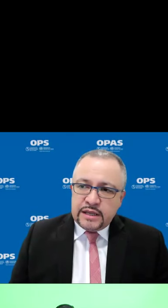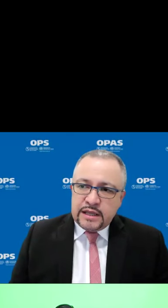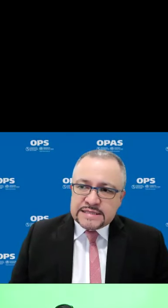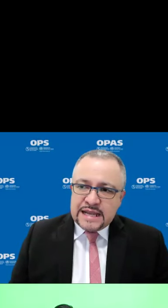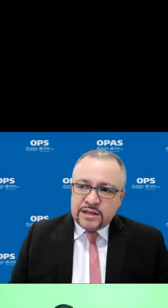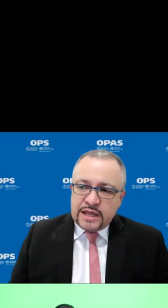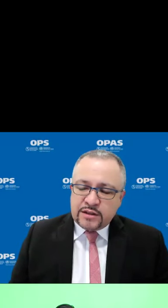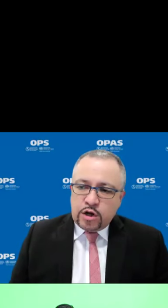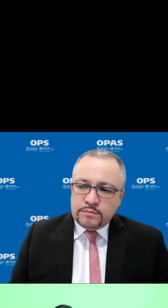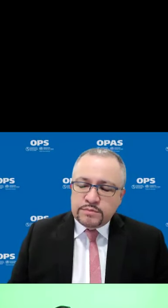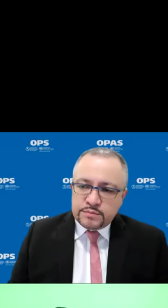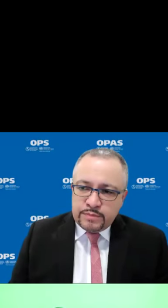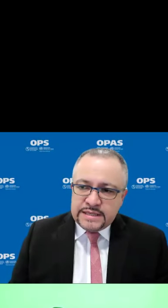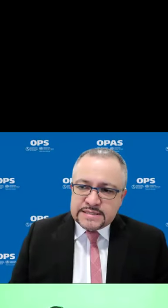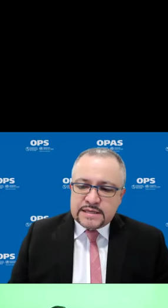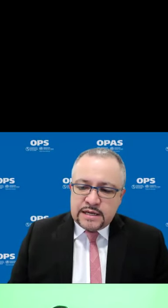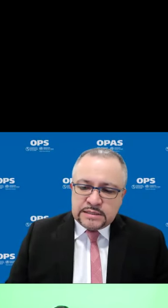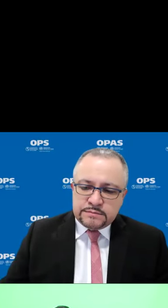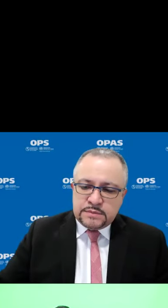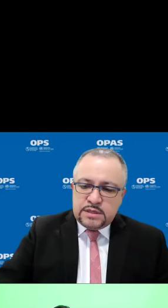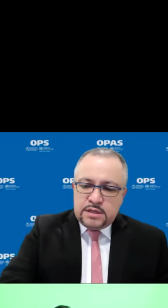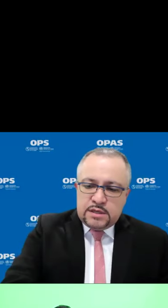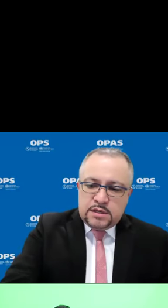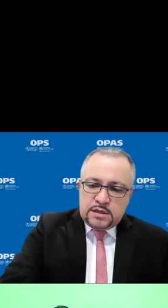join slido.com. Please